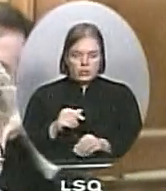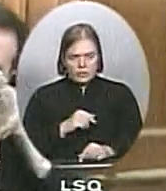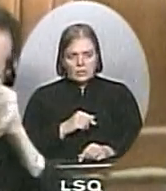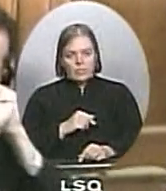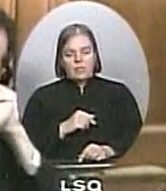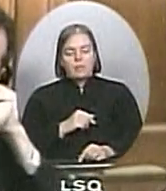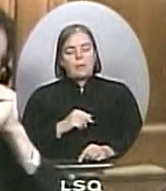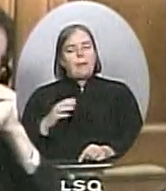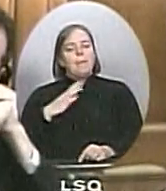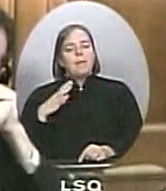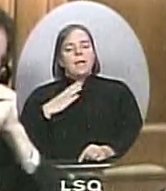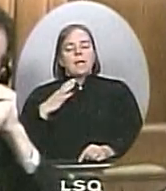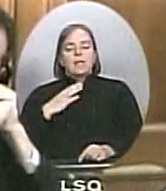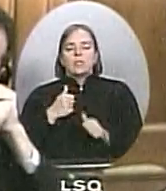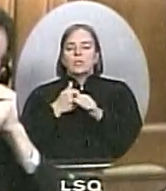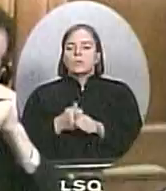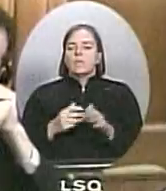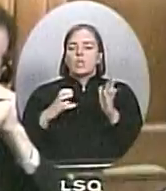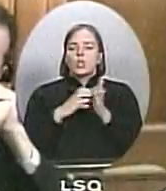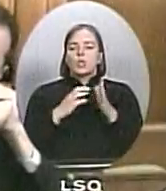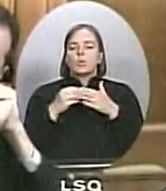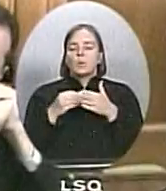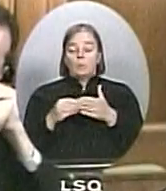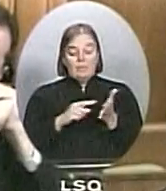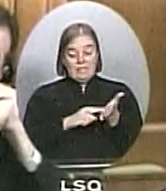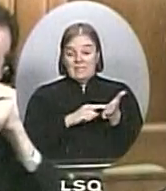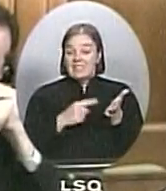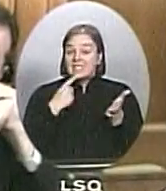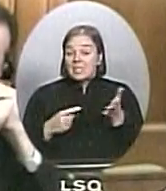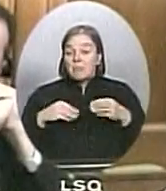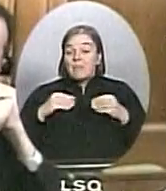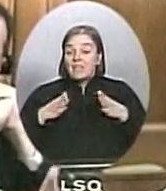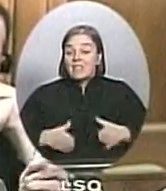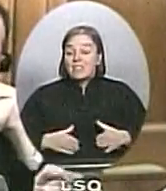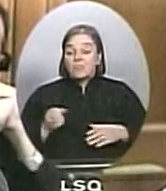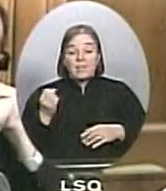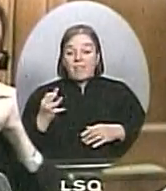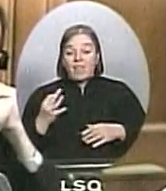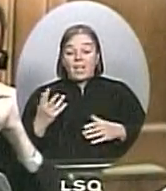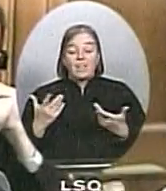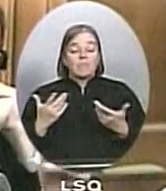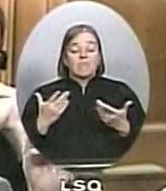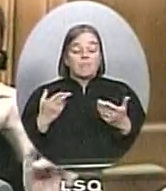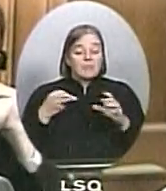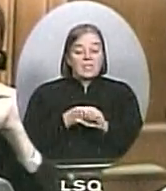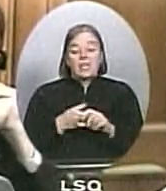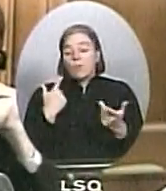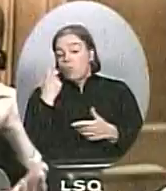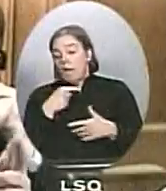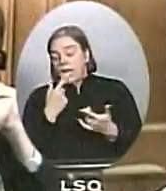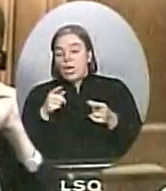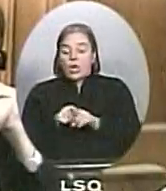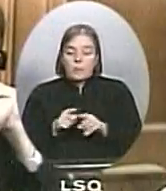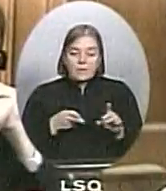quote it for him. Ministers must not intervene or appear to intervene with tribunals. They breached the Act. They broke the